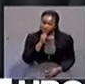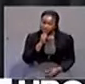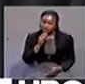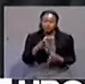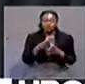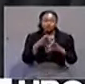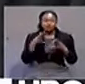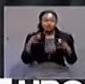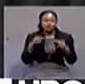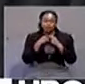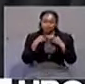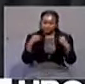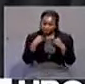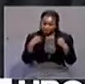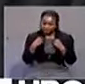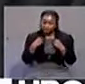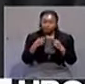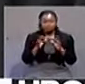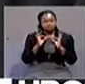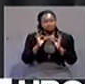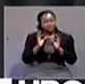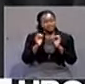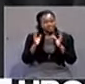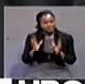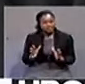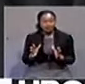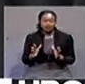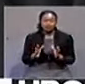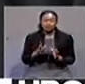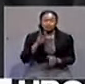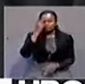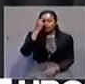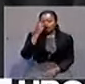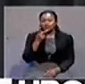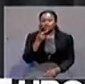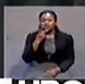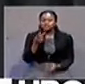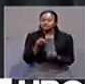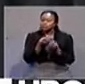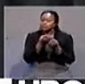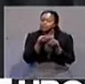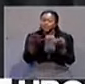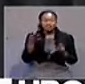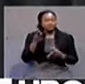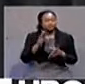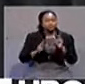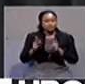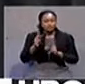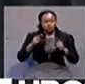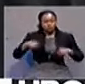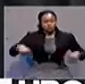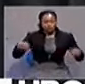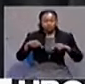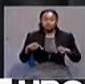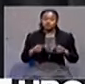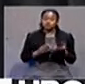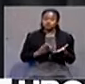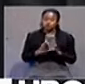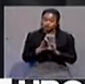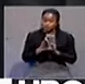pastor, a great teacher, a parent to many of us. Right Honorable